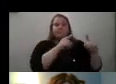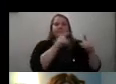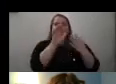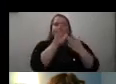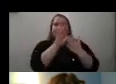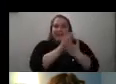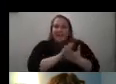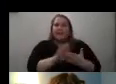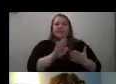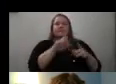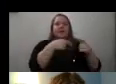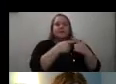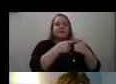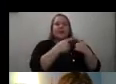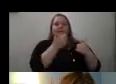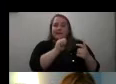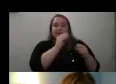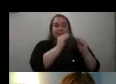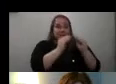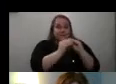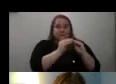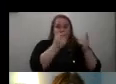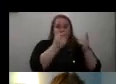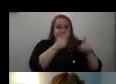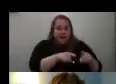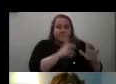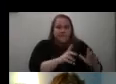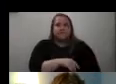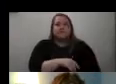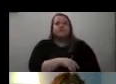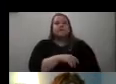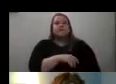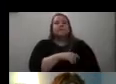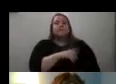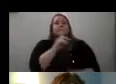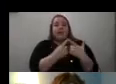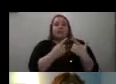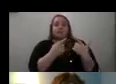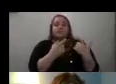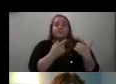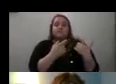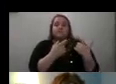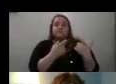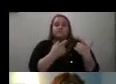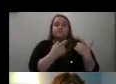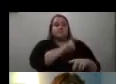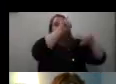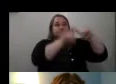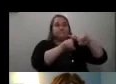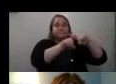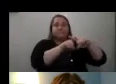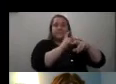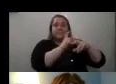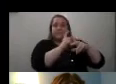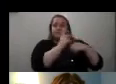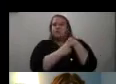then we'll repair the repairs that need to be made. And then we hang them in our storage